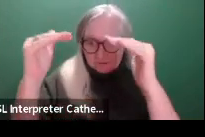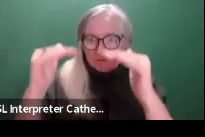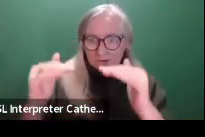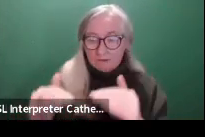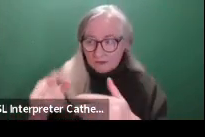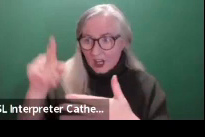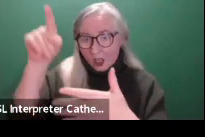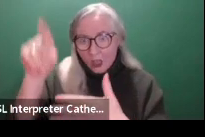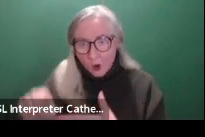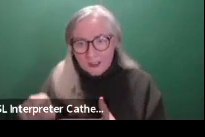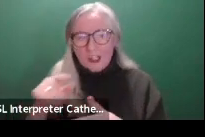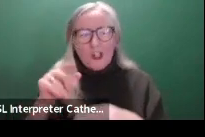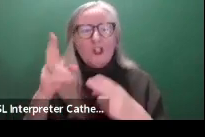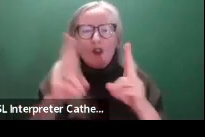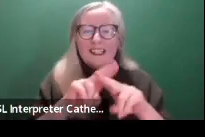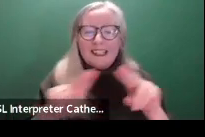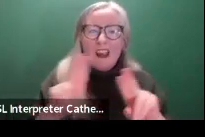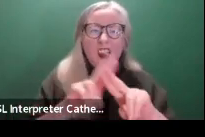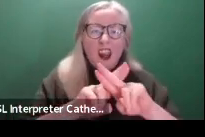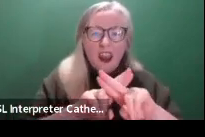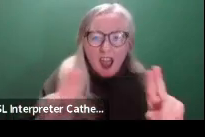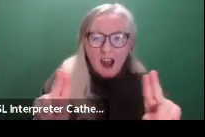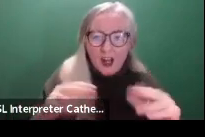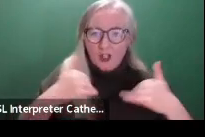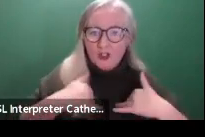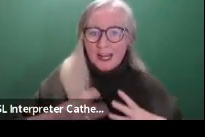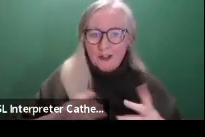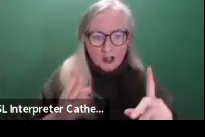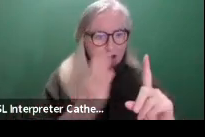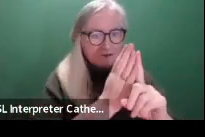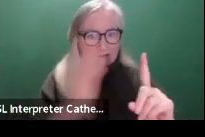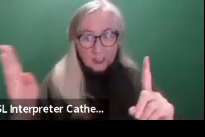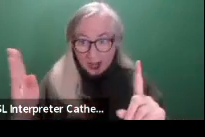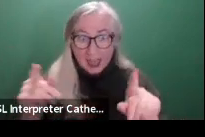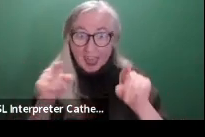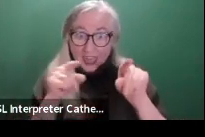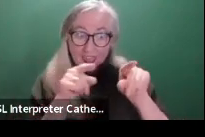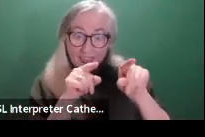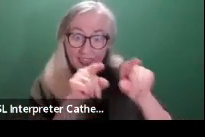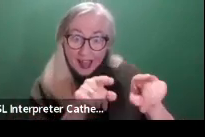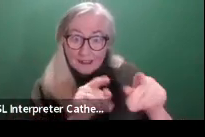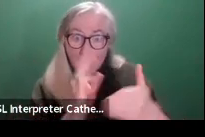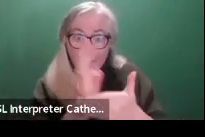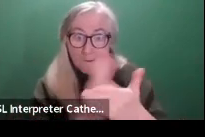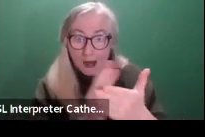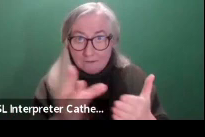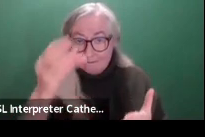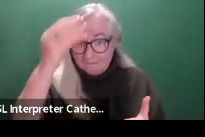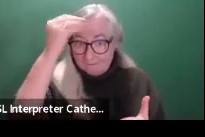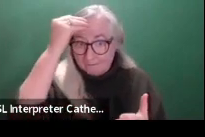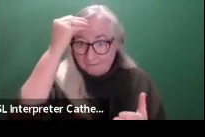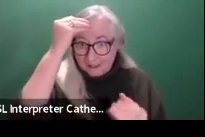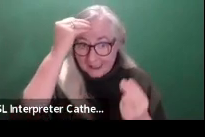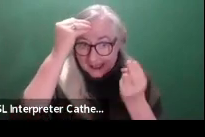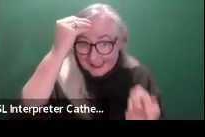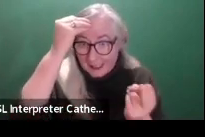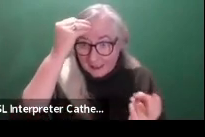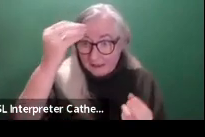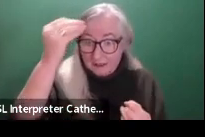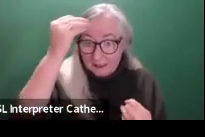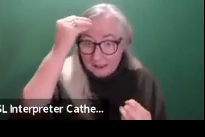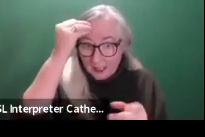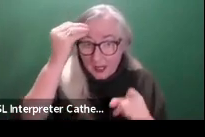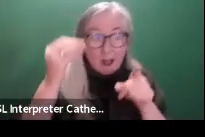say non-gender conforming. And that's something that we really should bear in mind, because it's not necessarily the